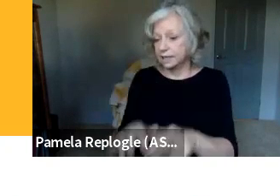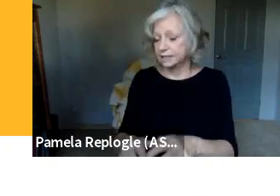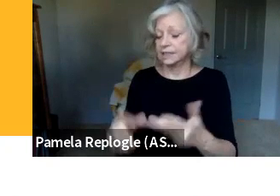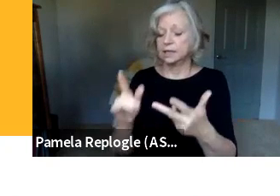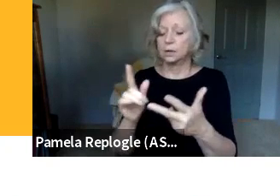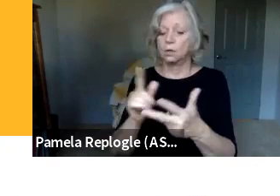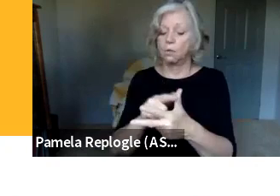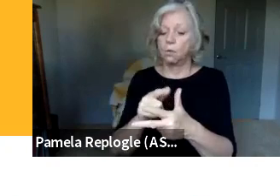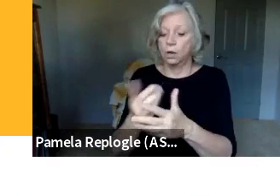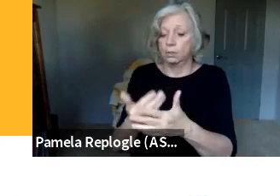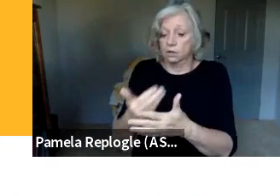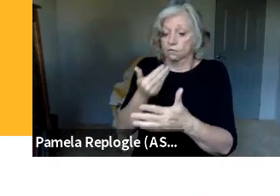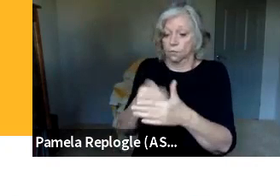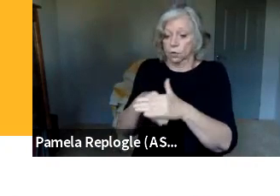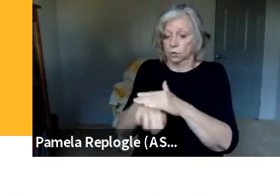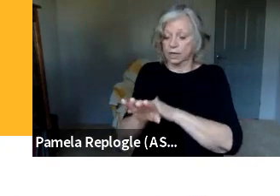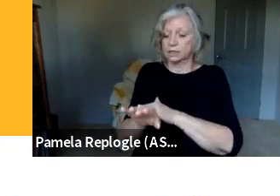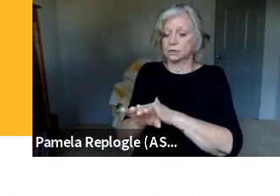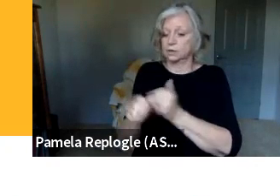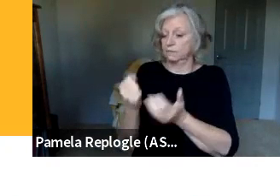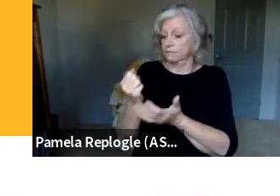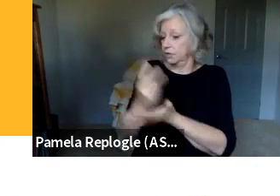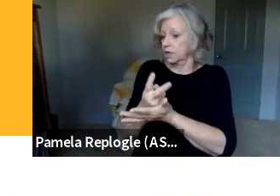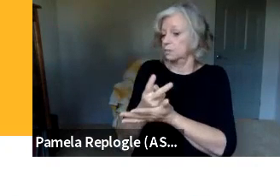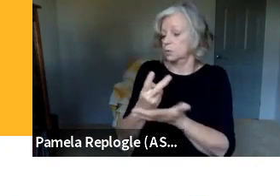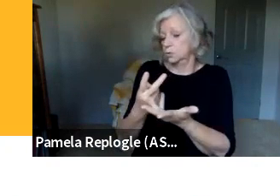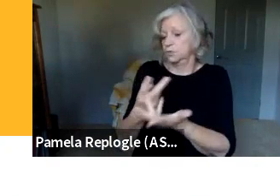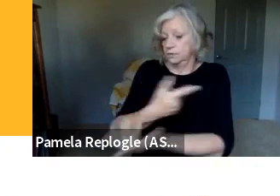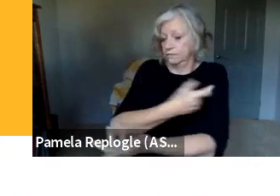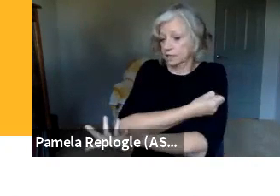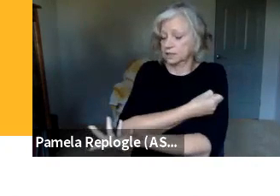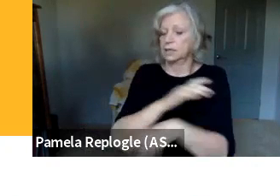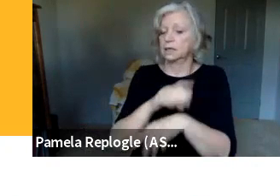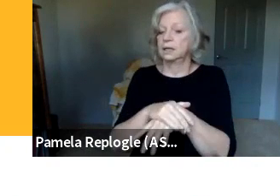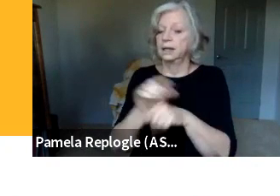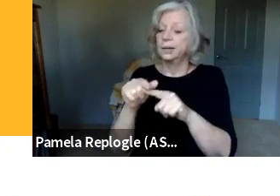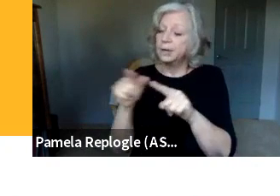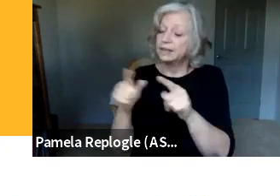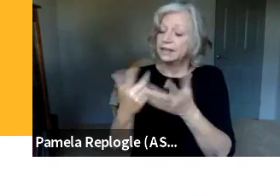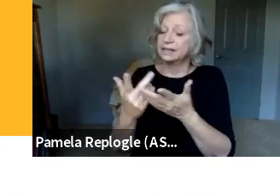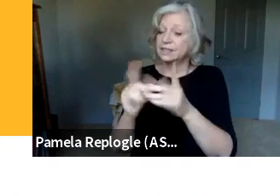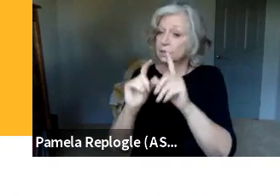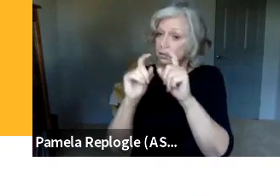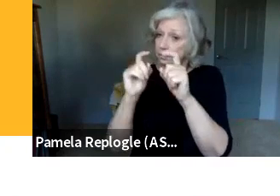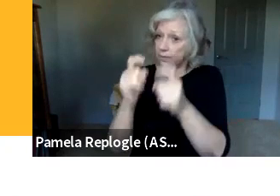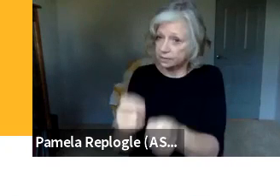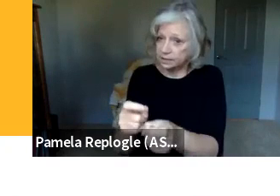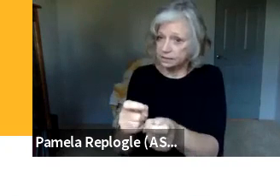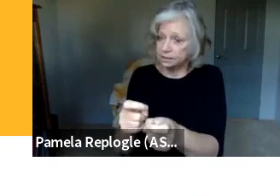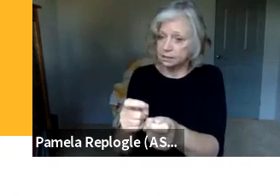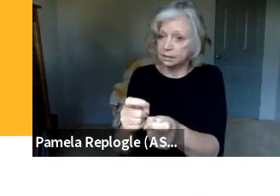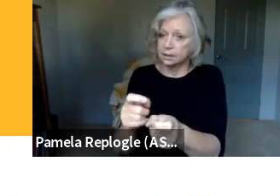a pre-entry verification of vaccination status, but that is a recommendation.